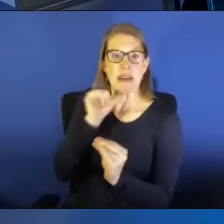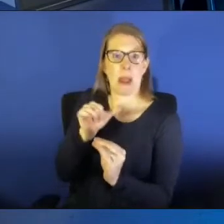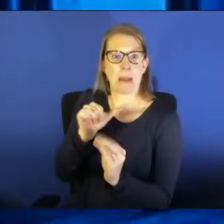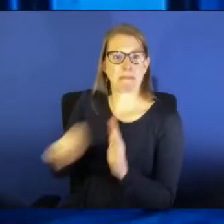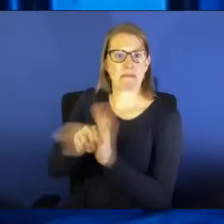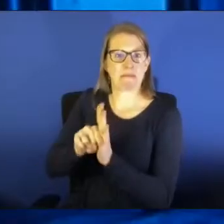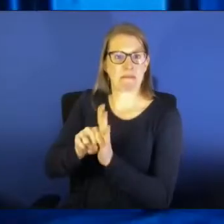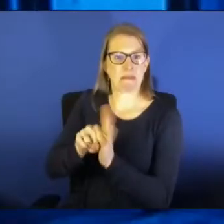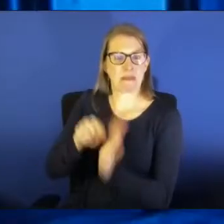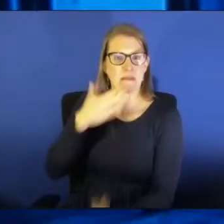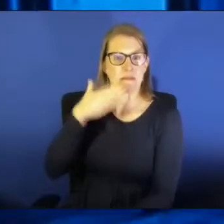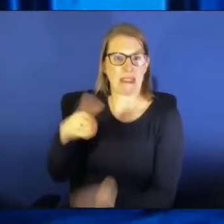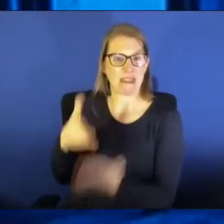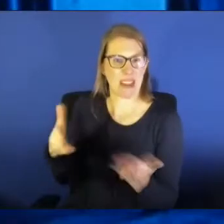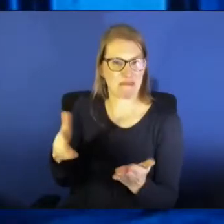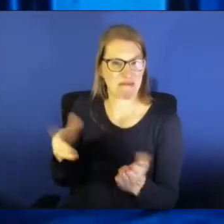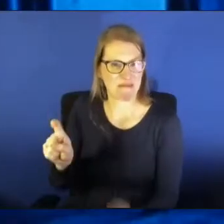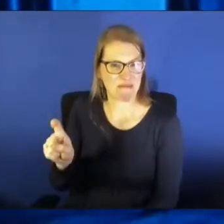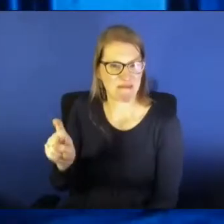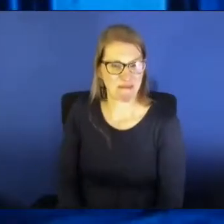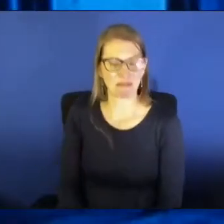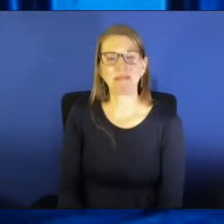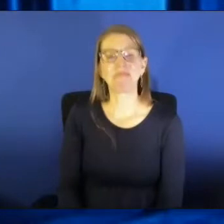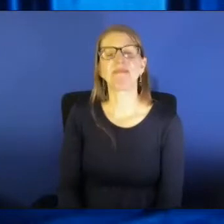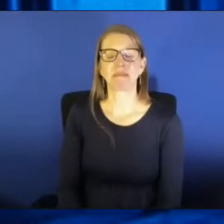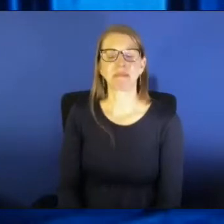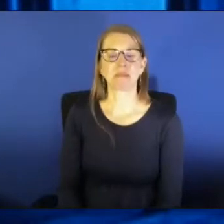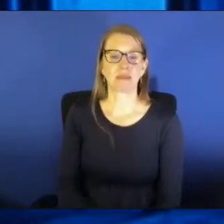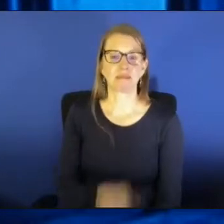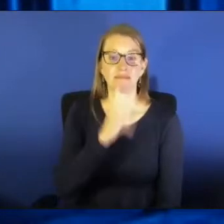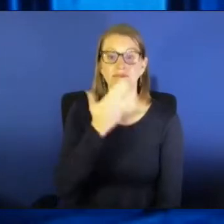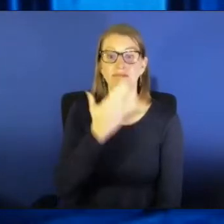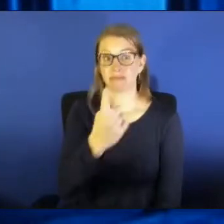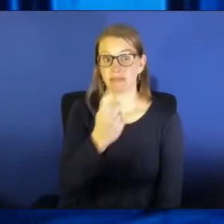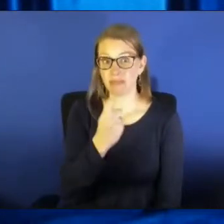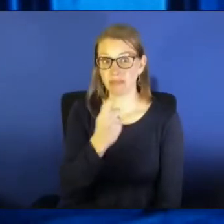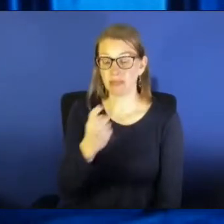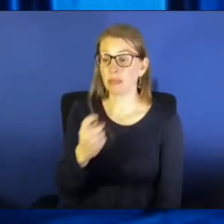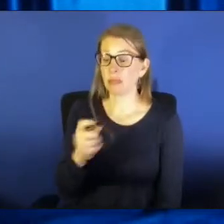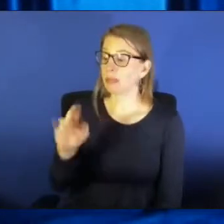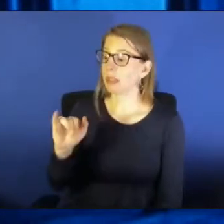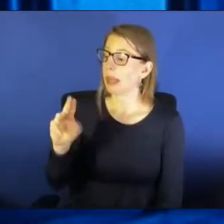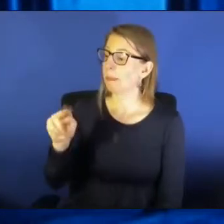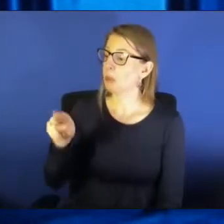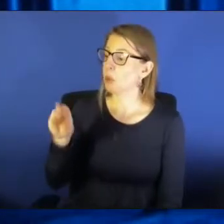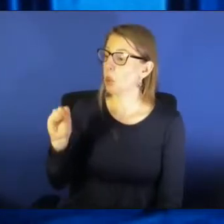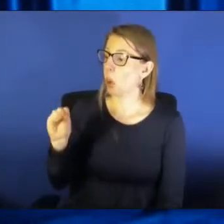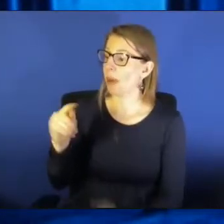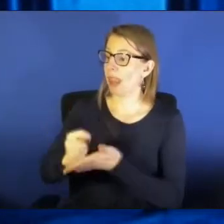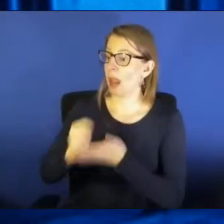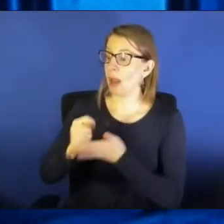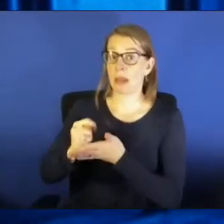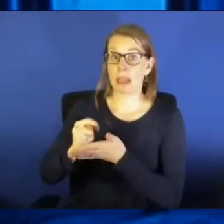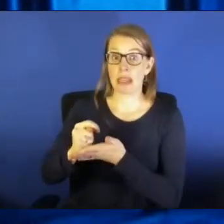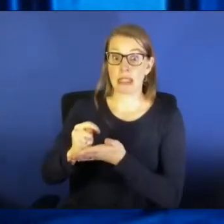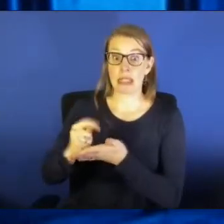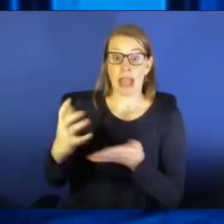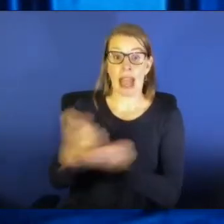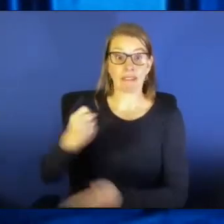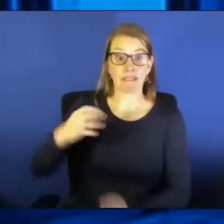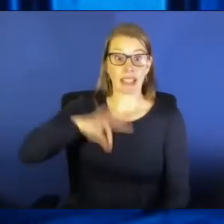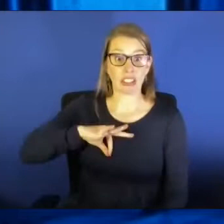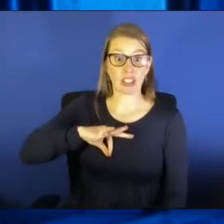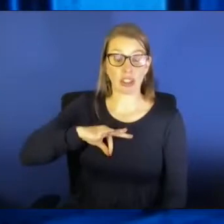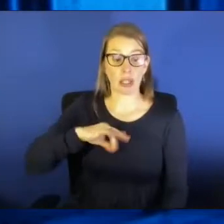good question. I think with immunotherapy, the advantage is these immune cells are stimulated, they're